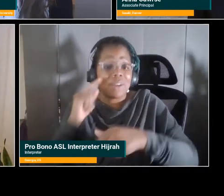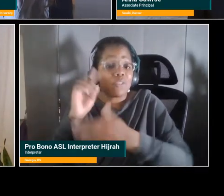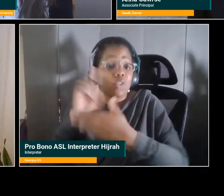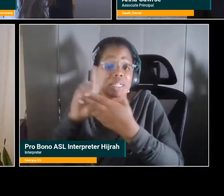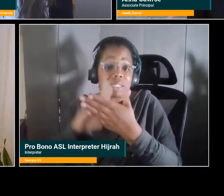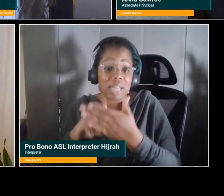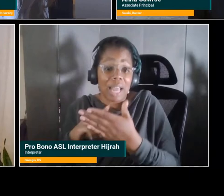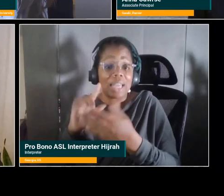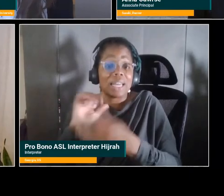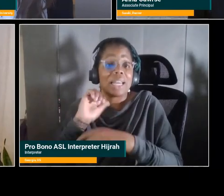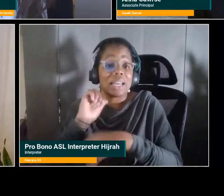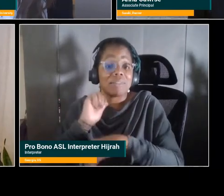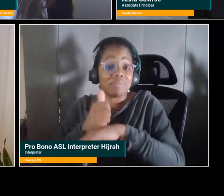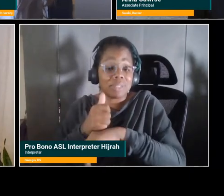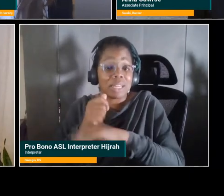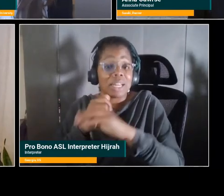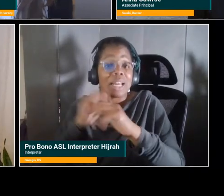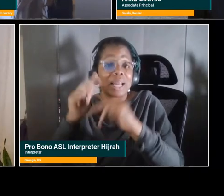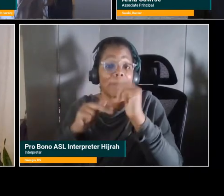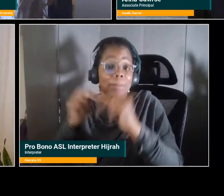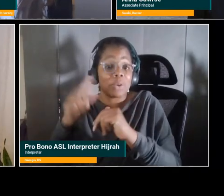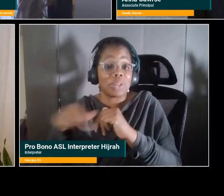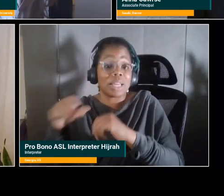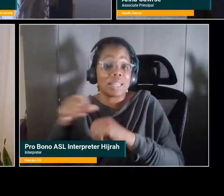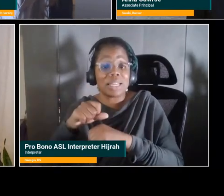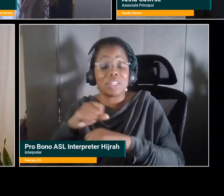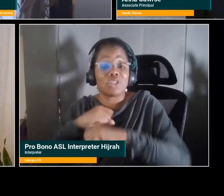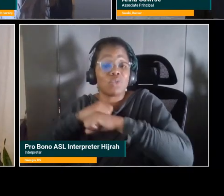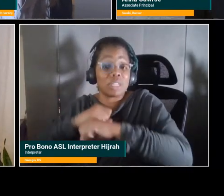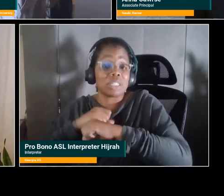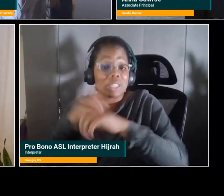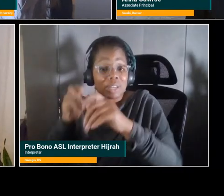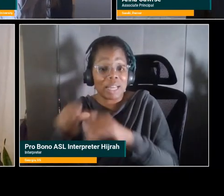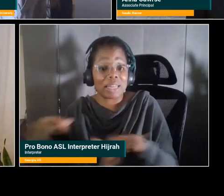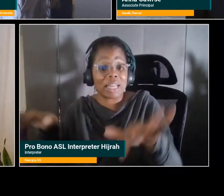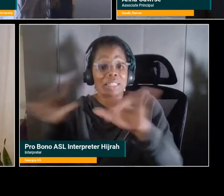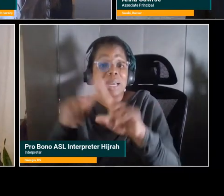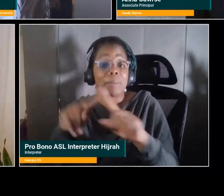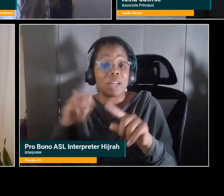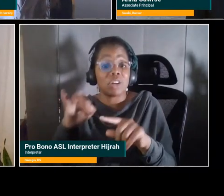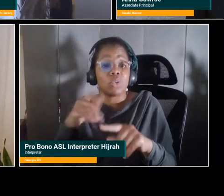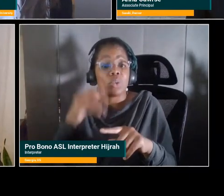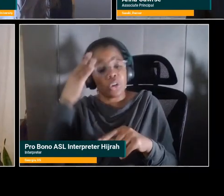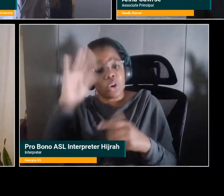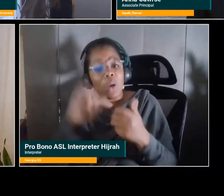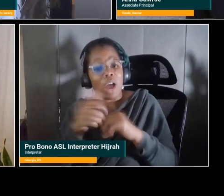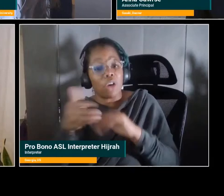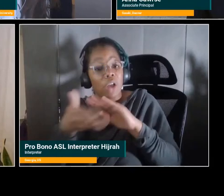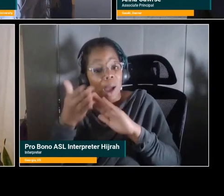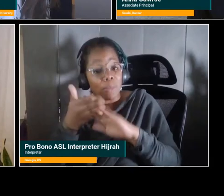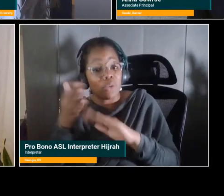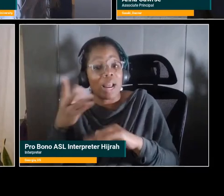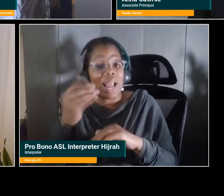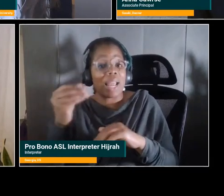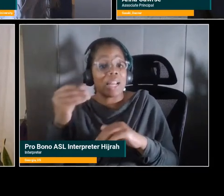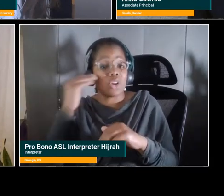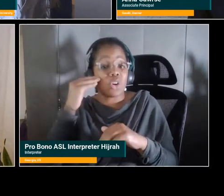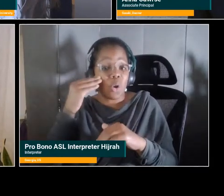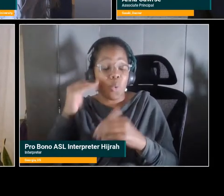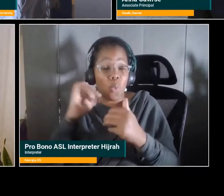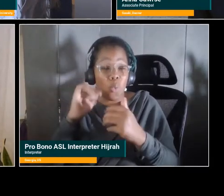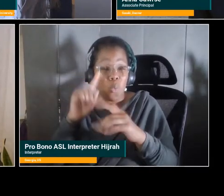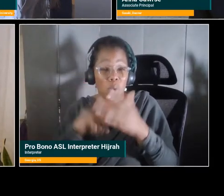and implementing and building these resilient landscapes. But if we aren't trained in how to operate them and know what needs to